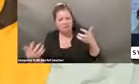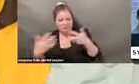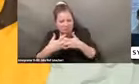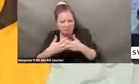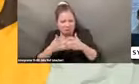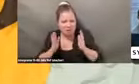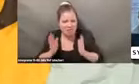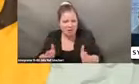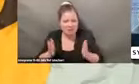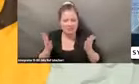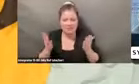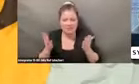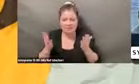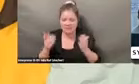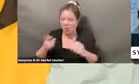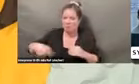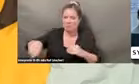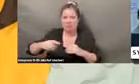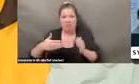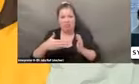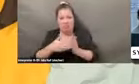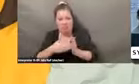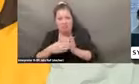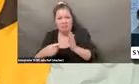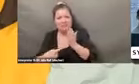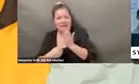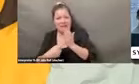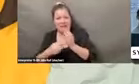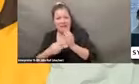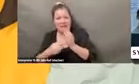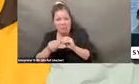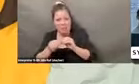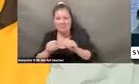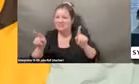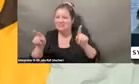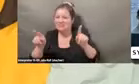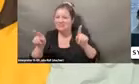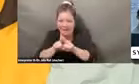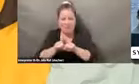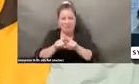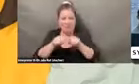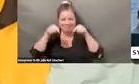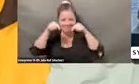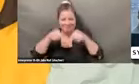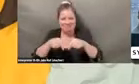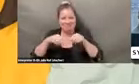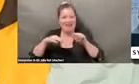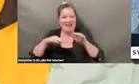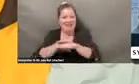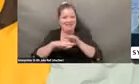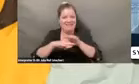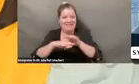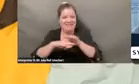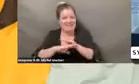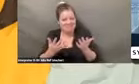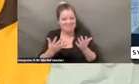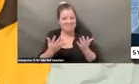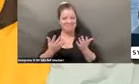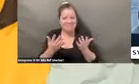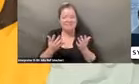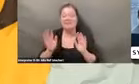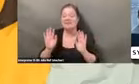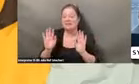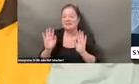feedback mechanism is good, technically well set up, then it shouldn't create a problem. And the other part, if it's about the